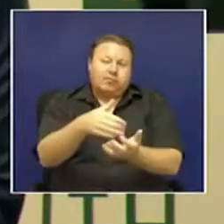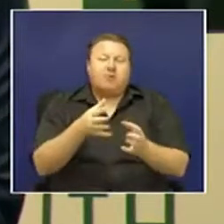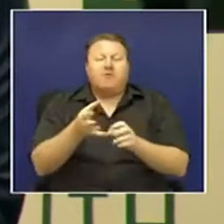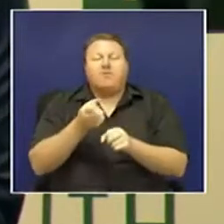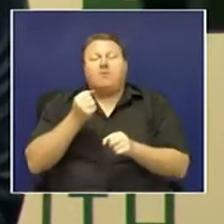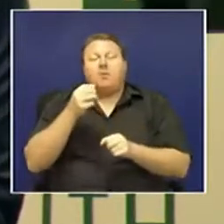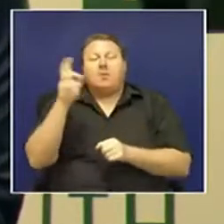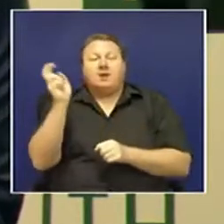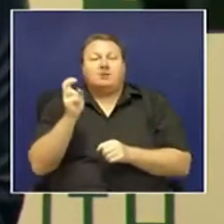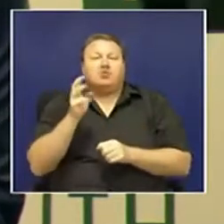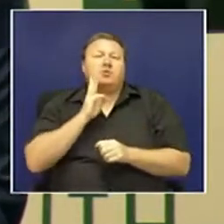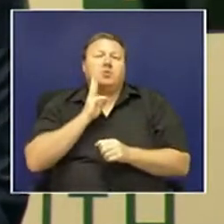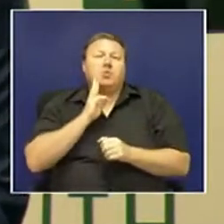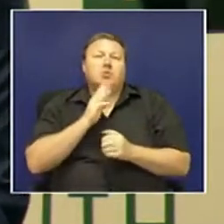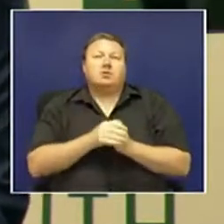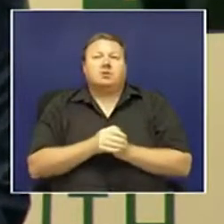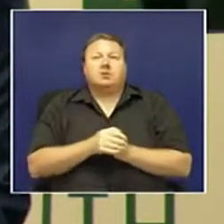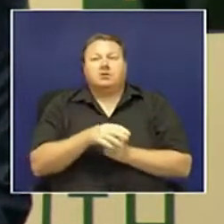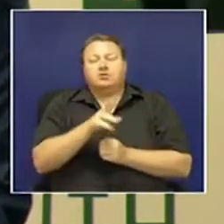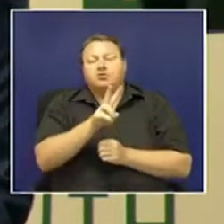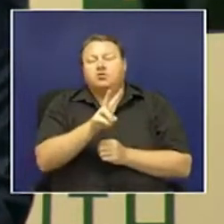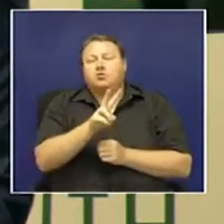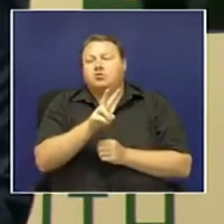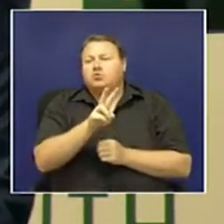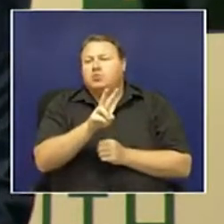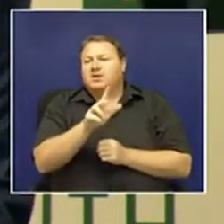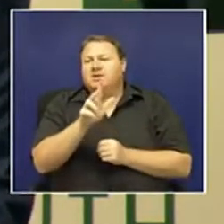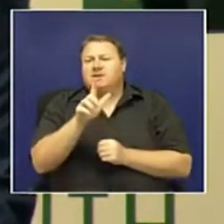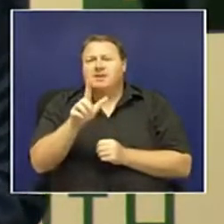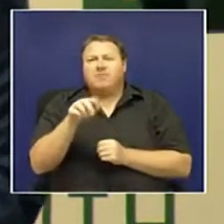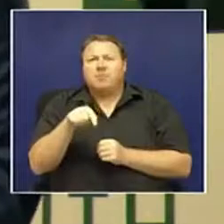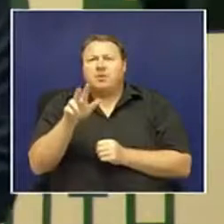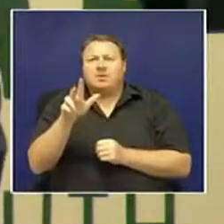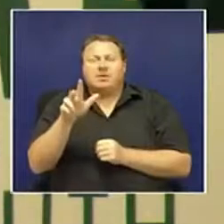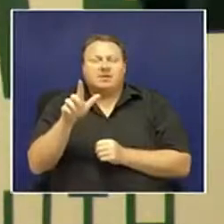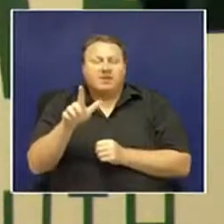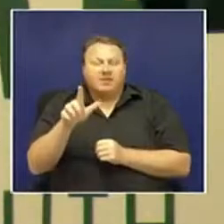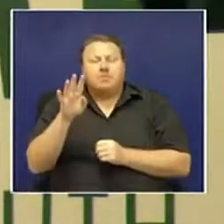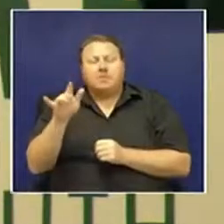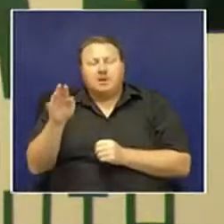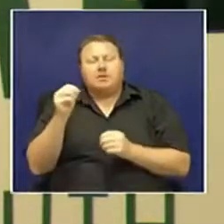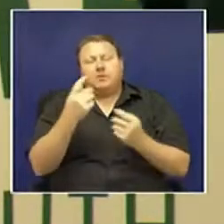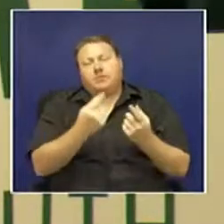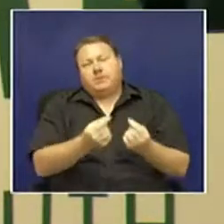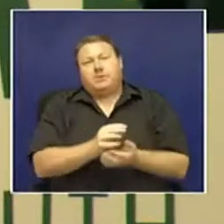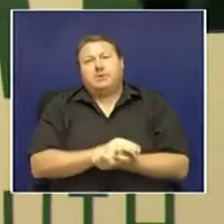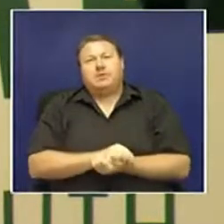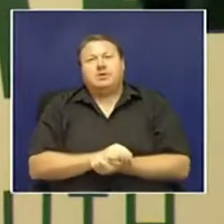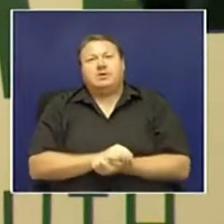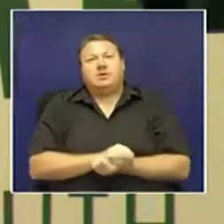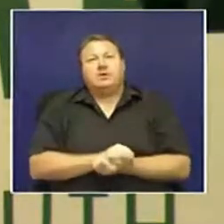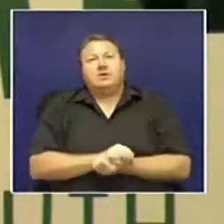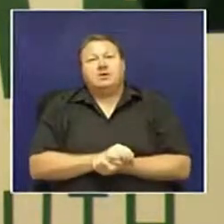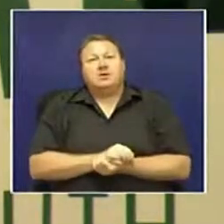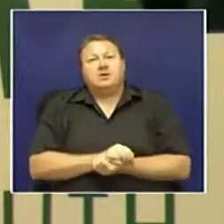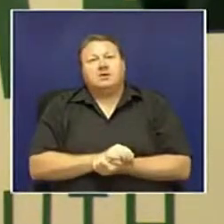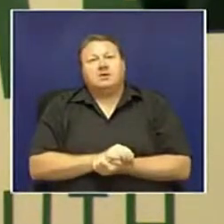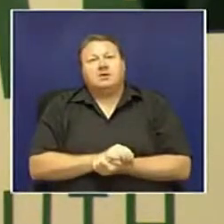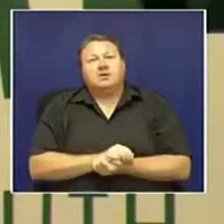27.7 billion. So, and another 164 billion. But let me just tell an important